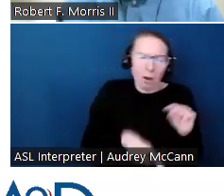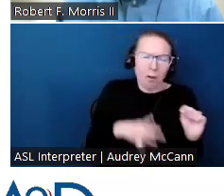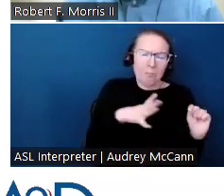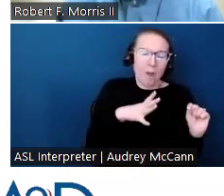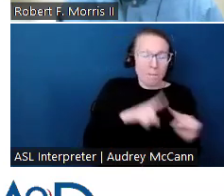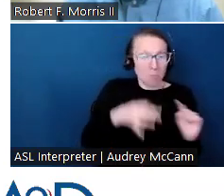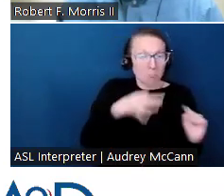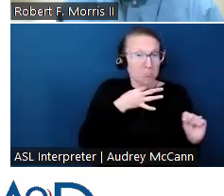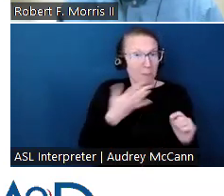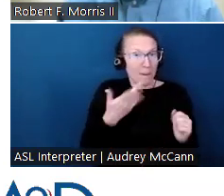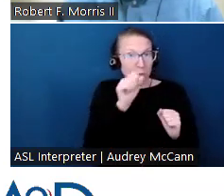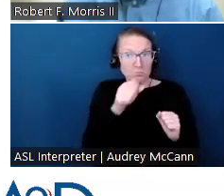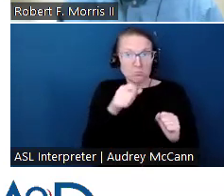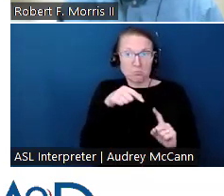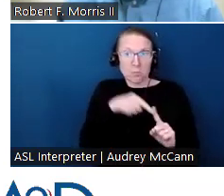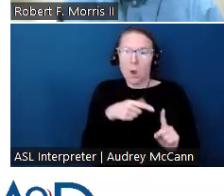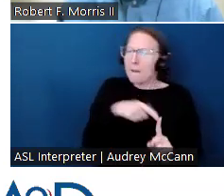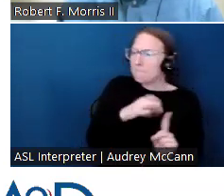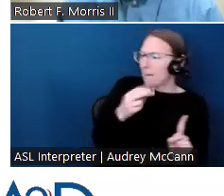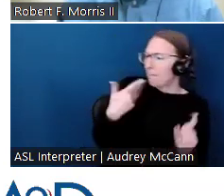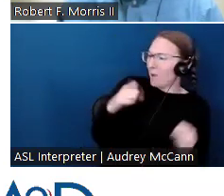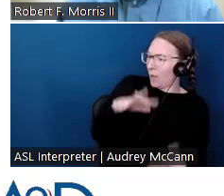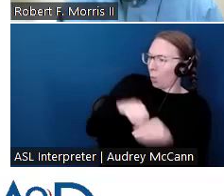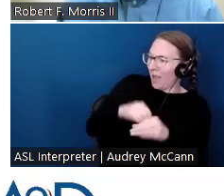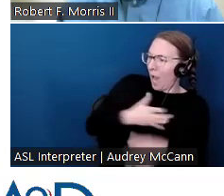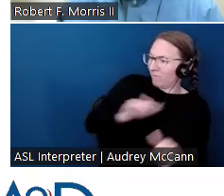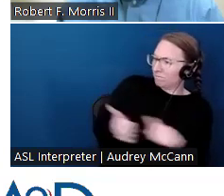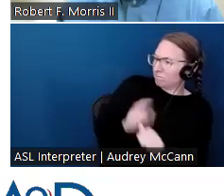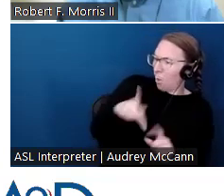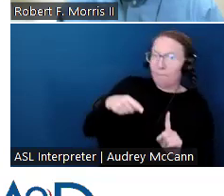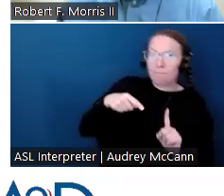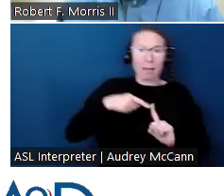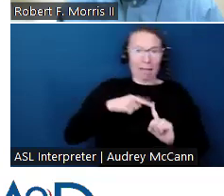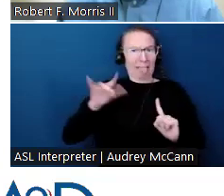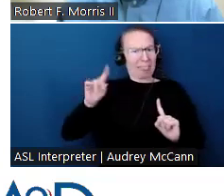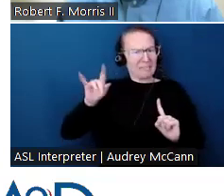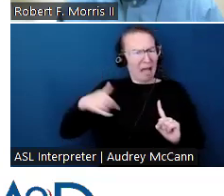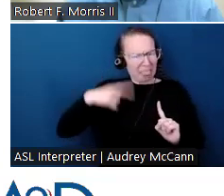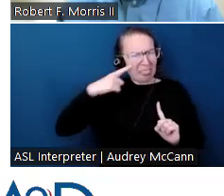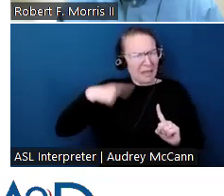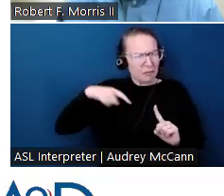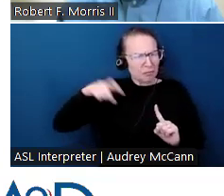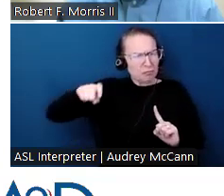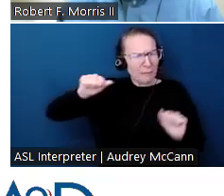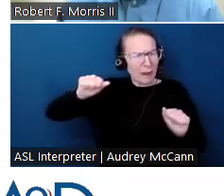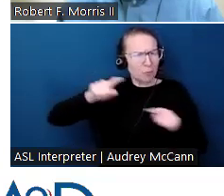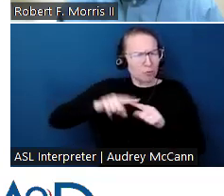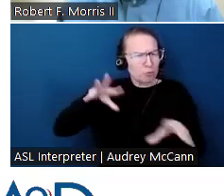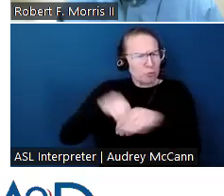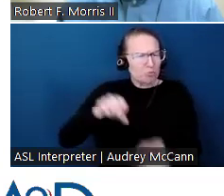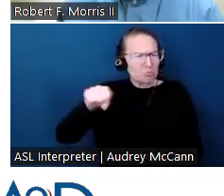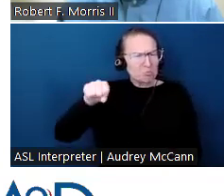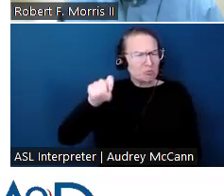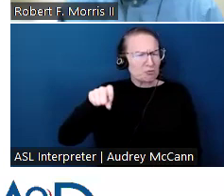able to share. We might be able to include it in our follow-up email. I should be able to. Yeah, awesome. I'll check on it, but we should be able to.